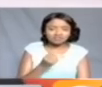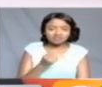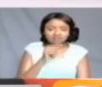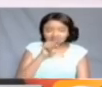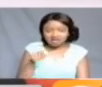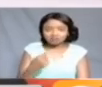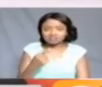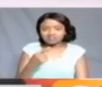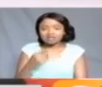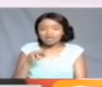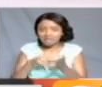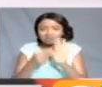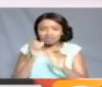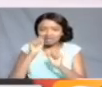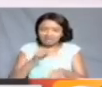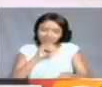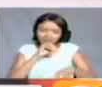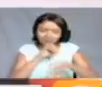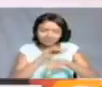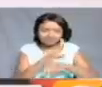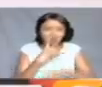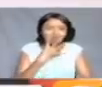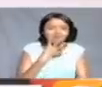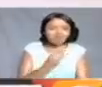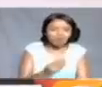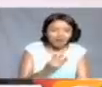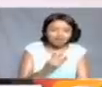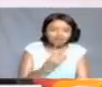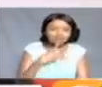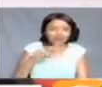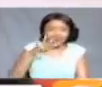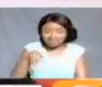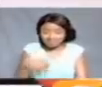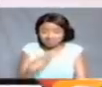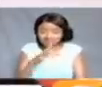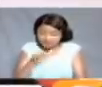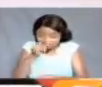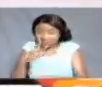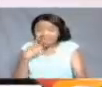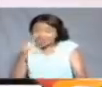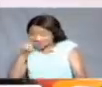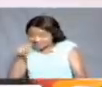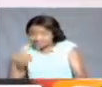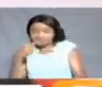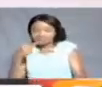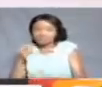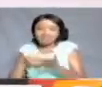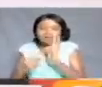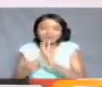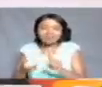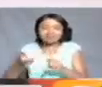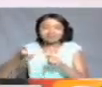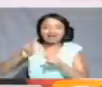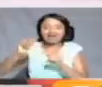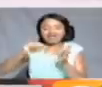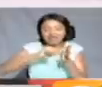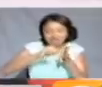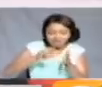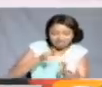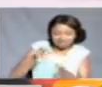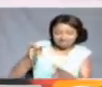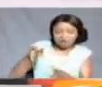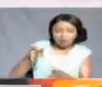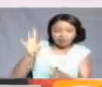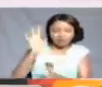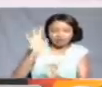influence 400 out of the 500, makes you an influencer. So you scale that up. And, you know, if brands see value in what you have to offer,